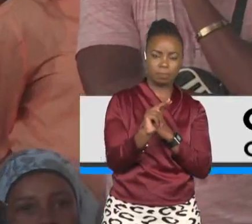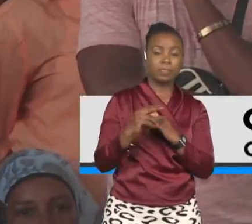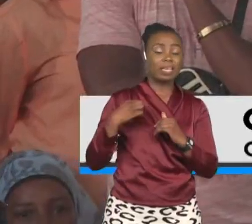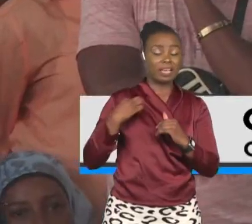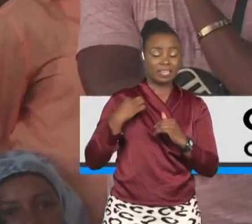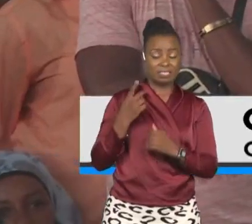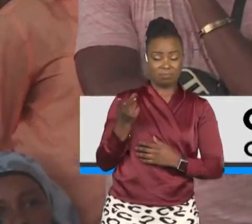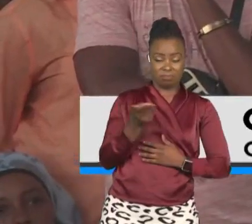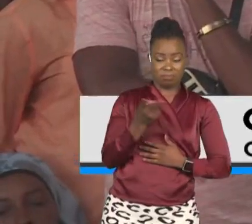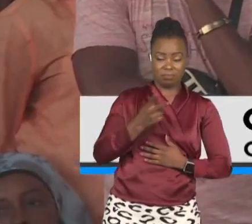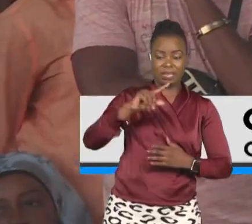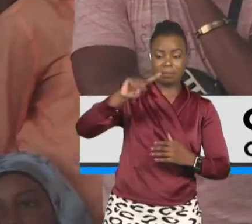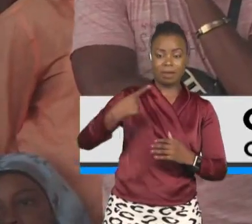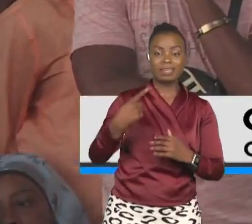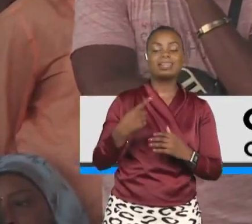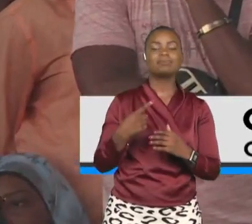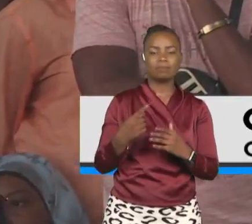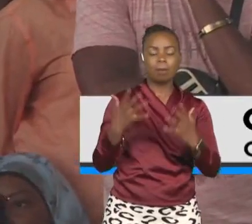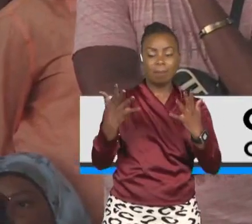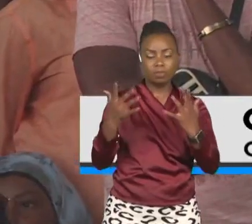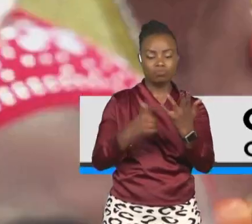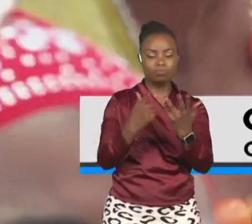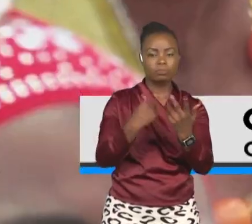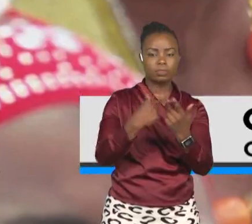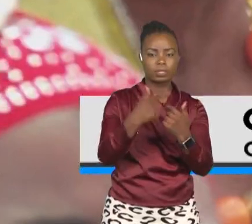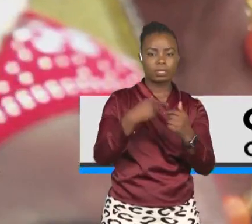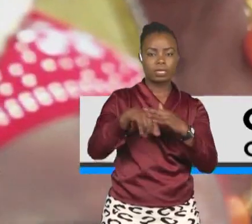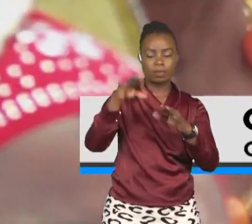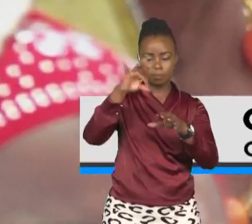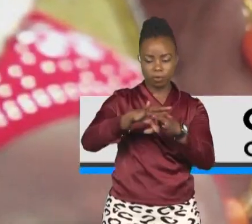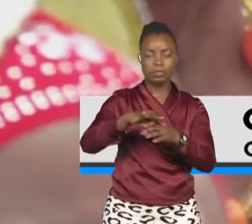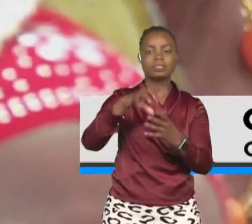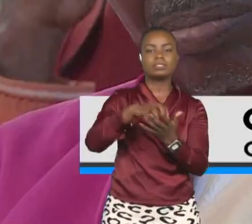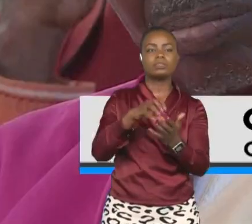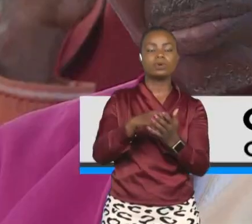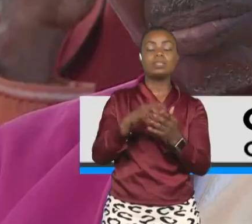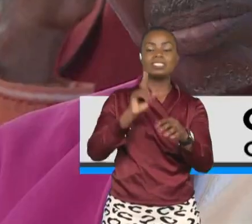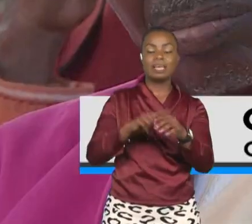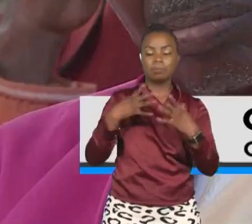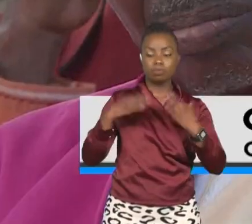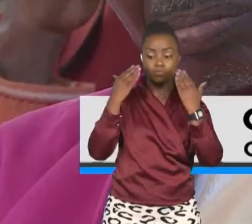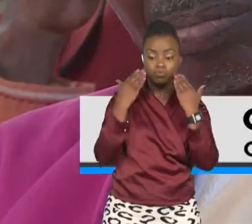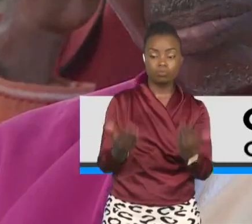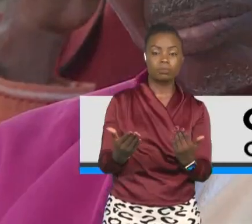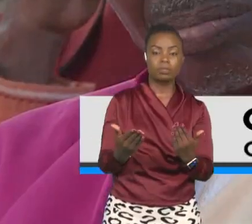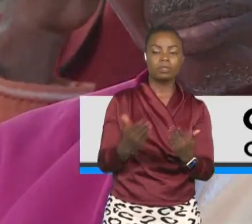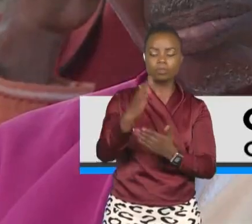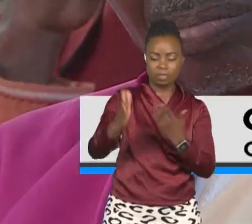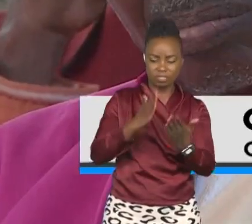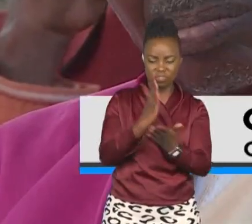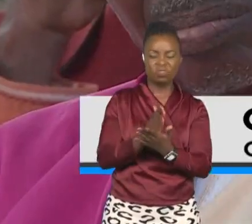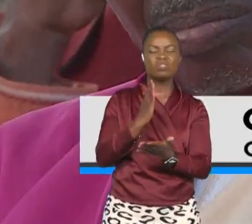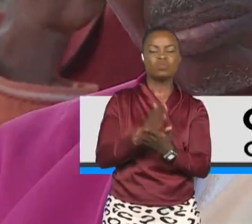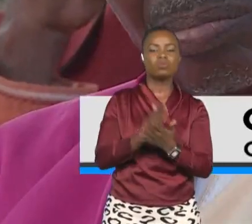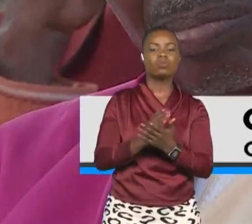have demanded a manual counting of votes at polling stations in the presence of candidates' representatives to ensure a credible